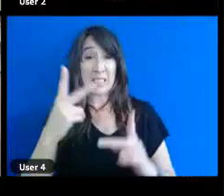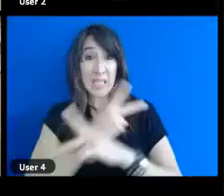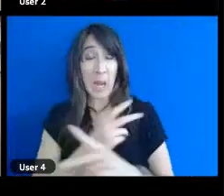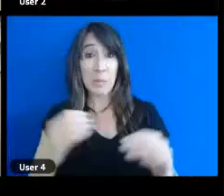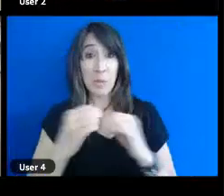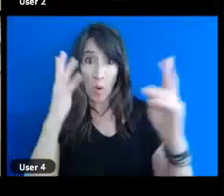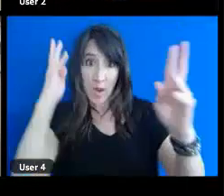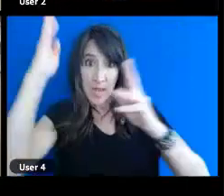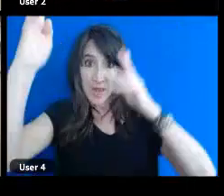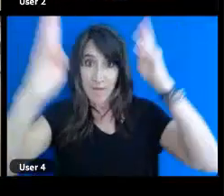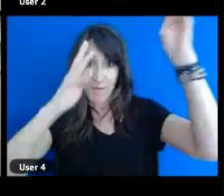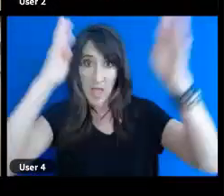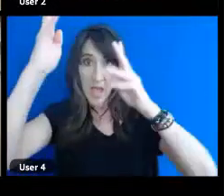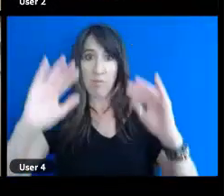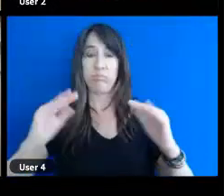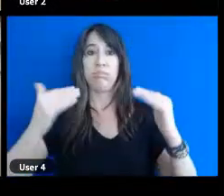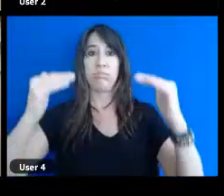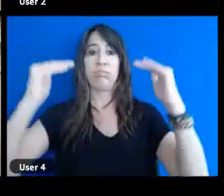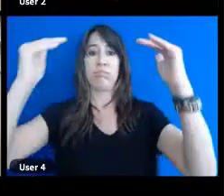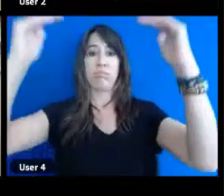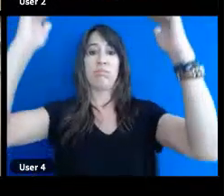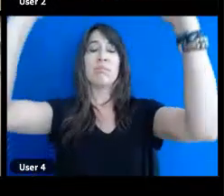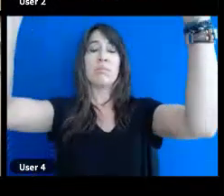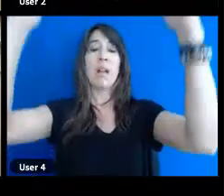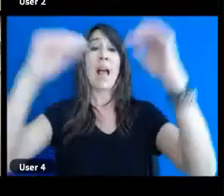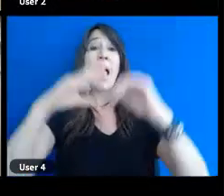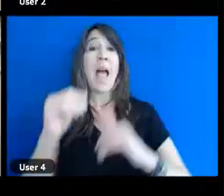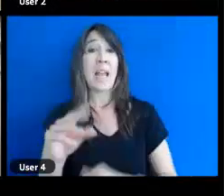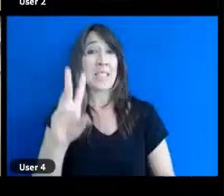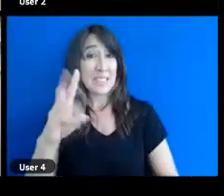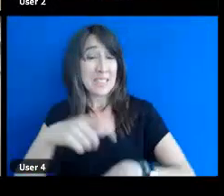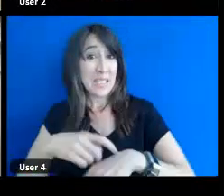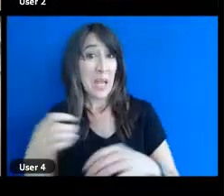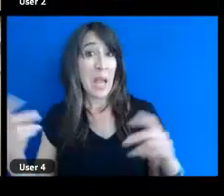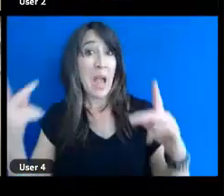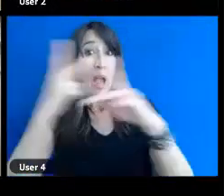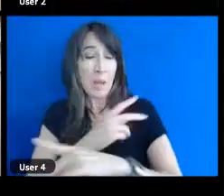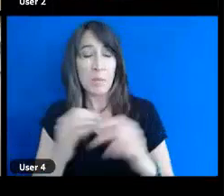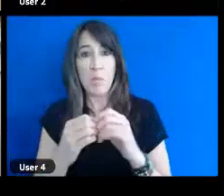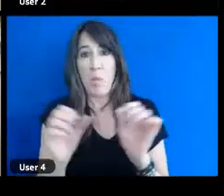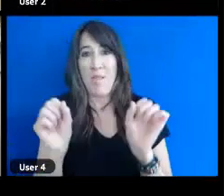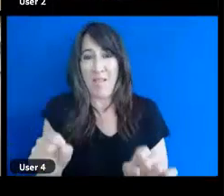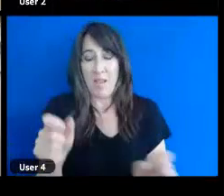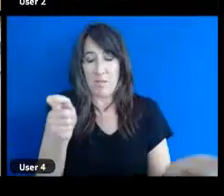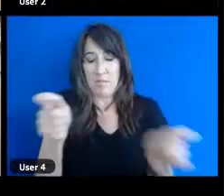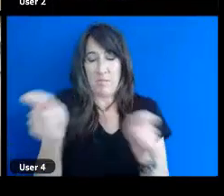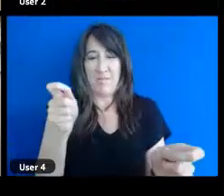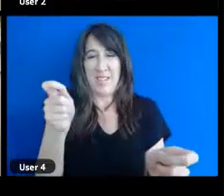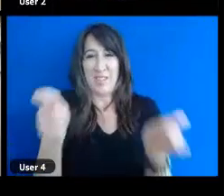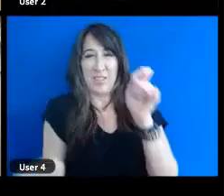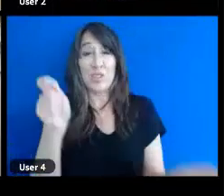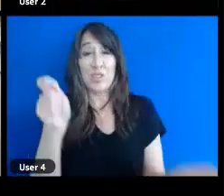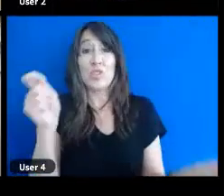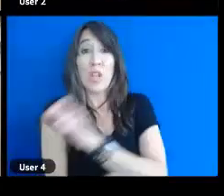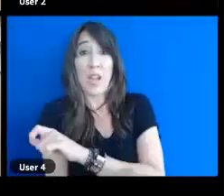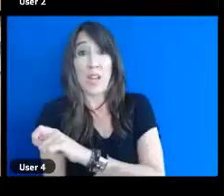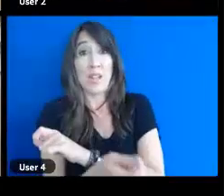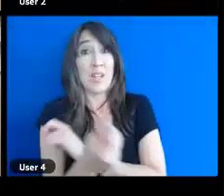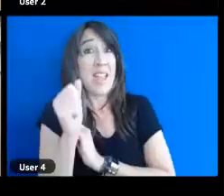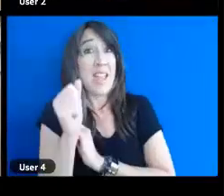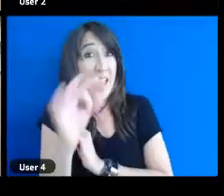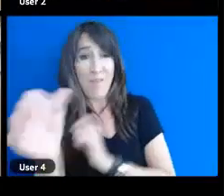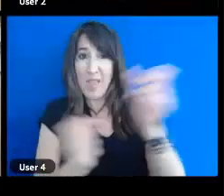more likely to be innovative. How important is that these days? And 6 times more likely to be able to effectively manage